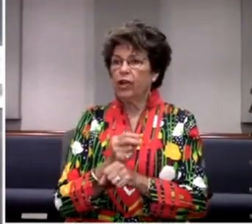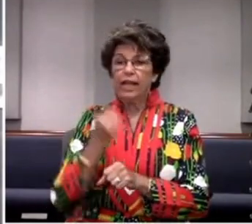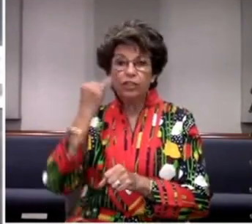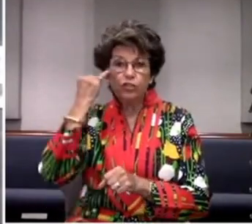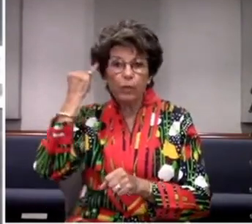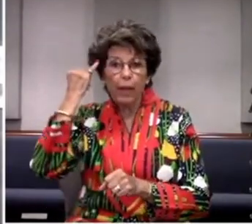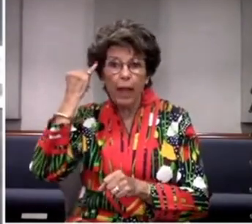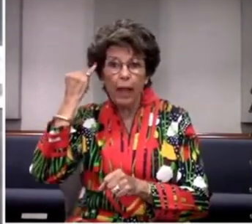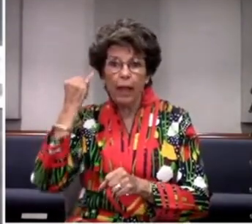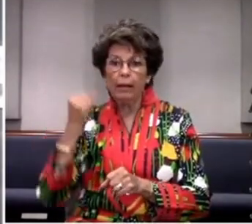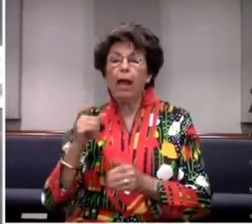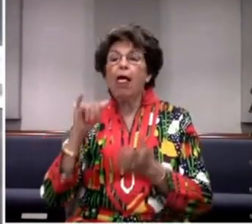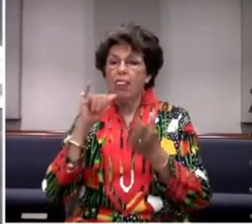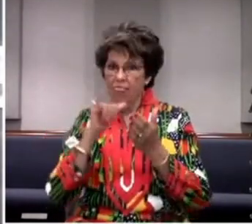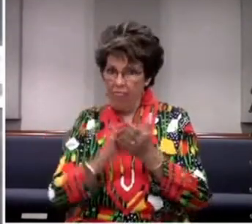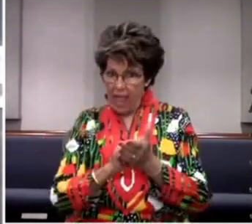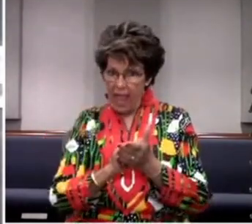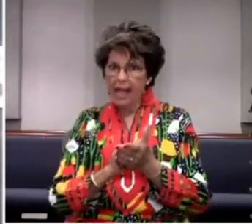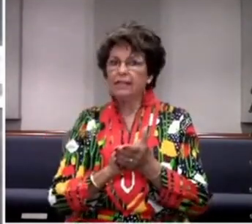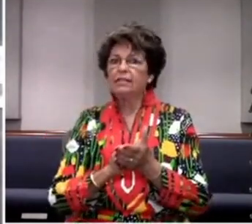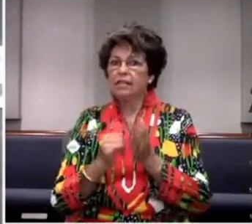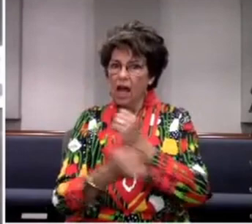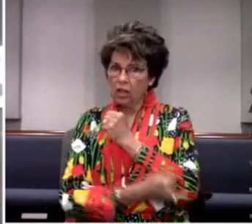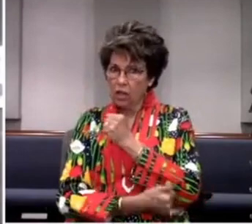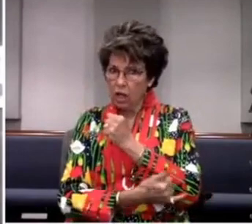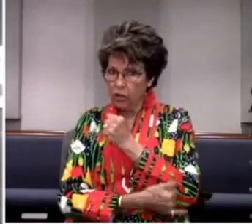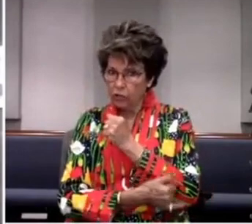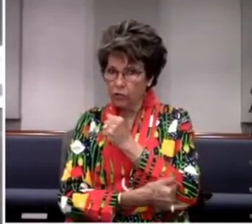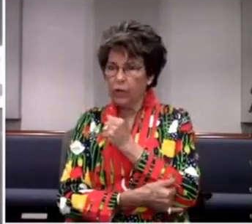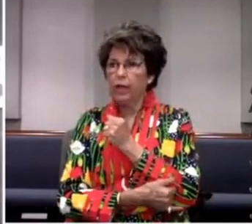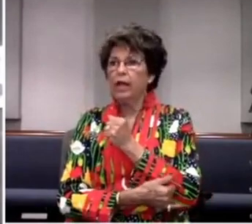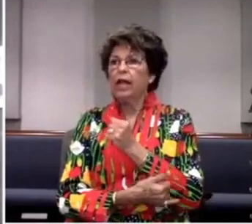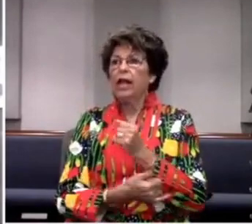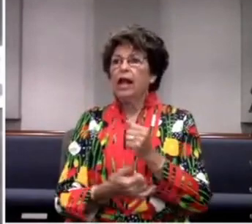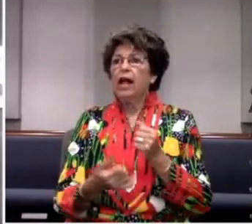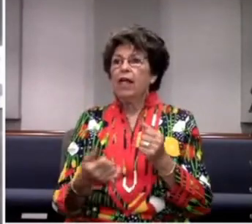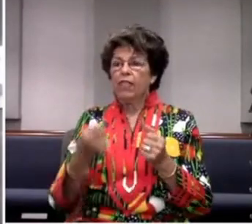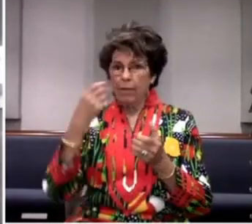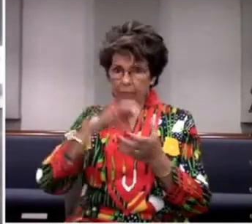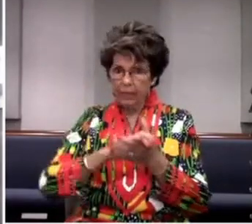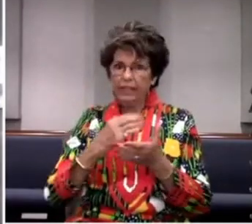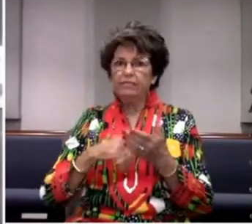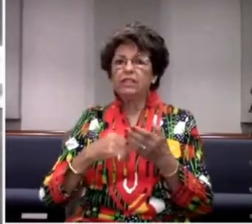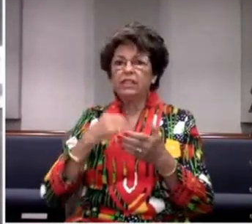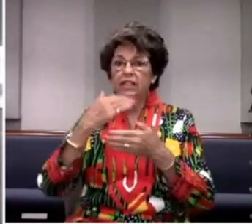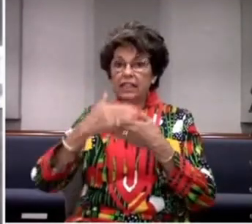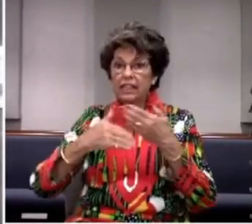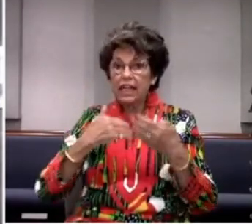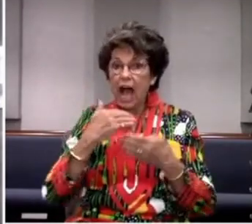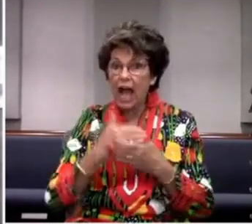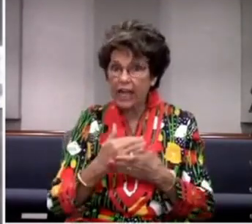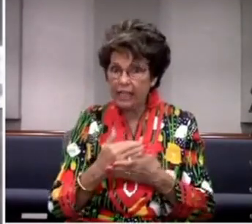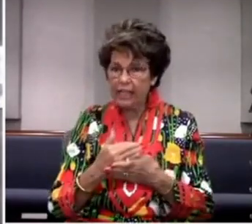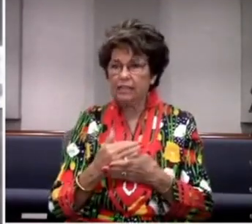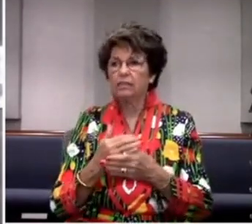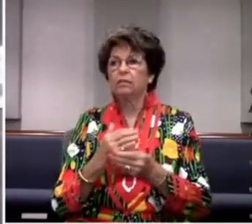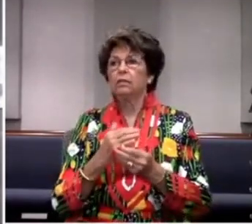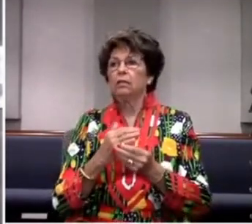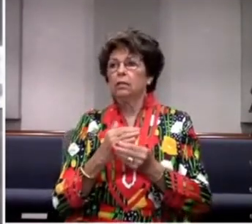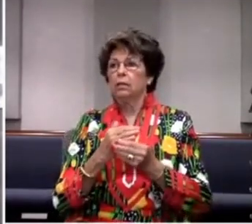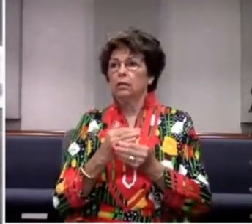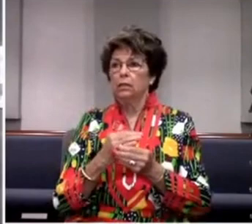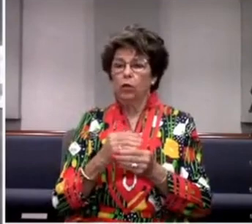nation that prizes itself on its benevolence and its kindness. When their former leader was assassinated, that type of evil blew